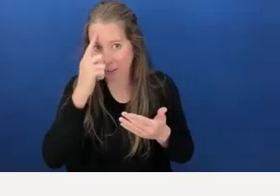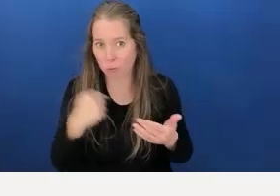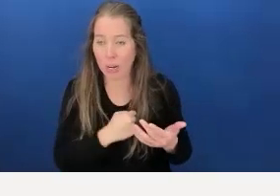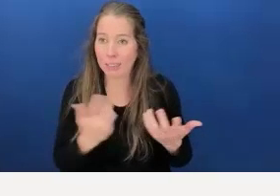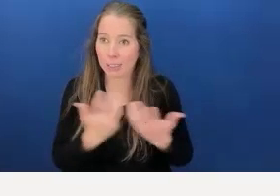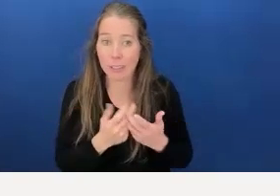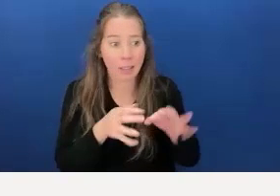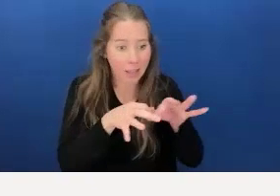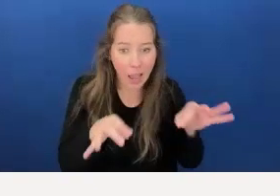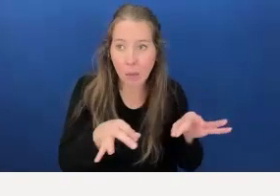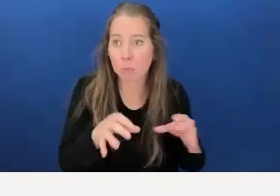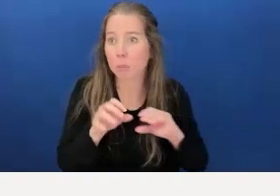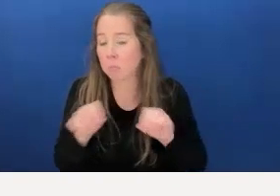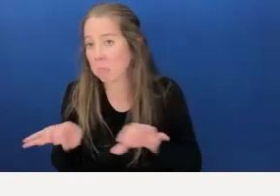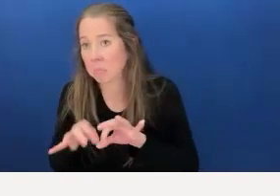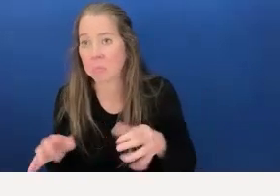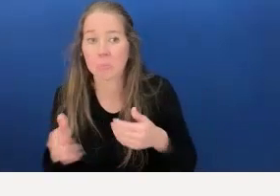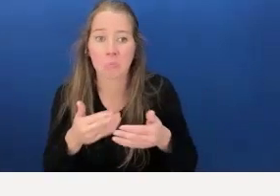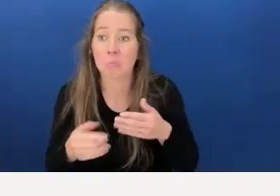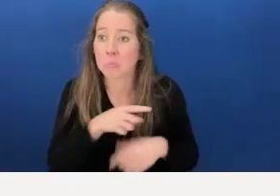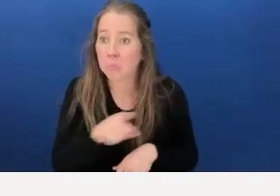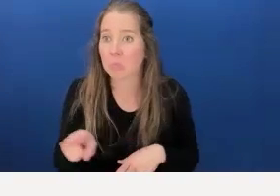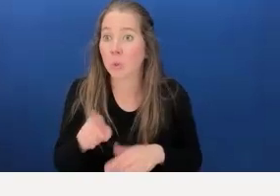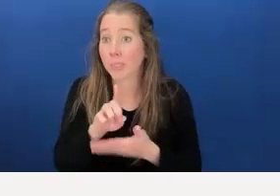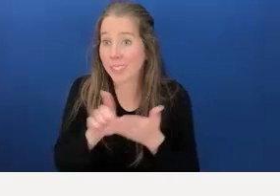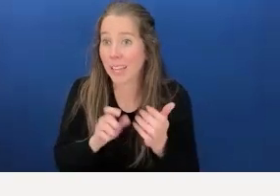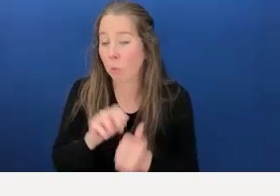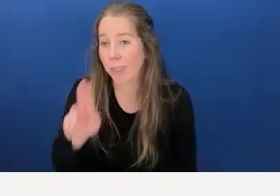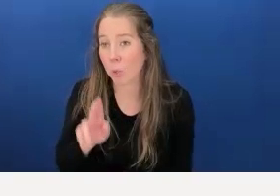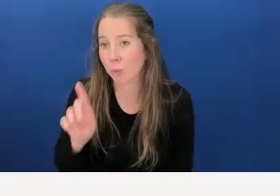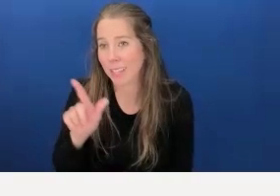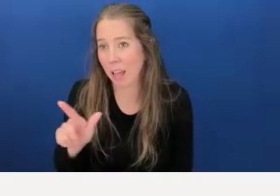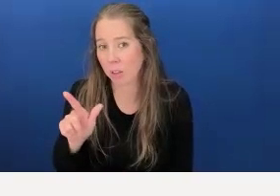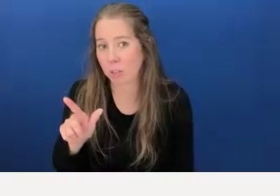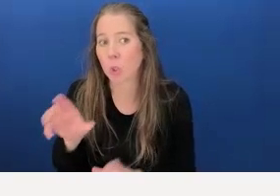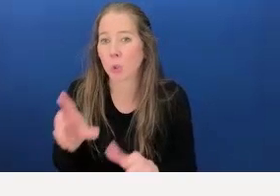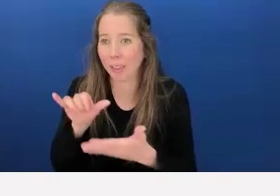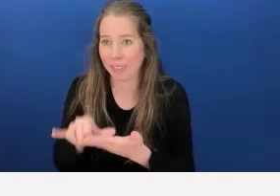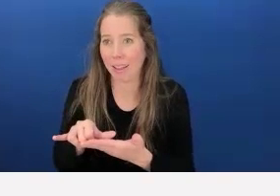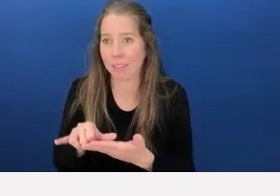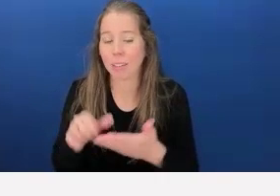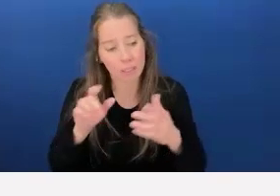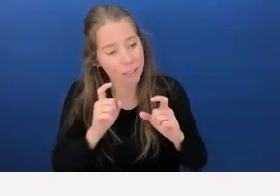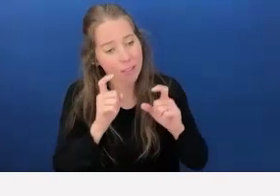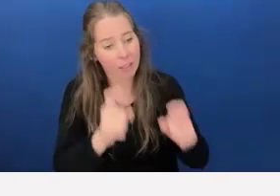nice. So when you design with UDL, that's what you're doing as well, is you're giving students